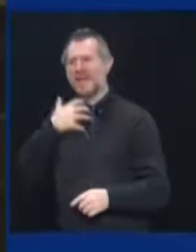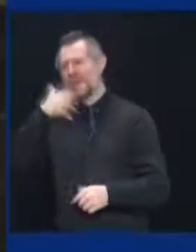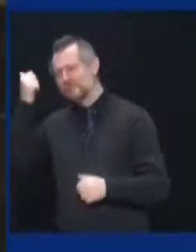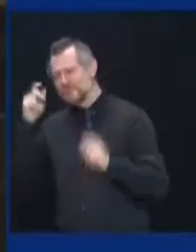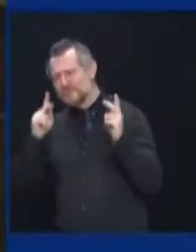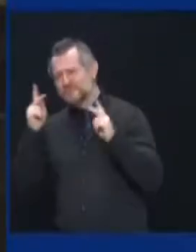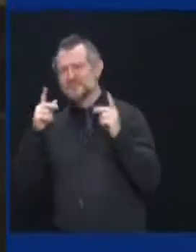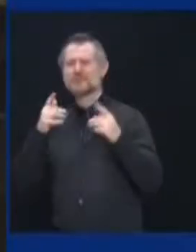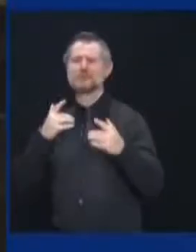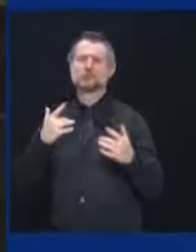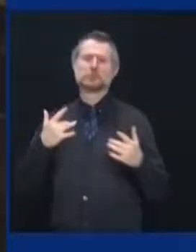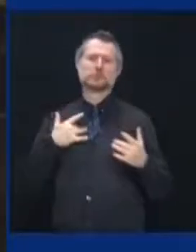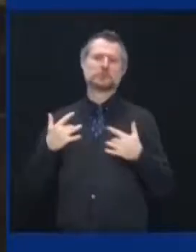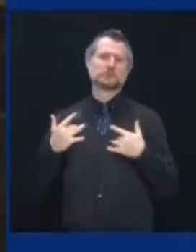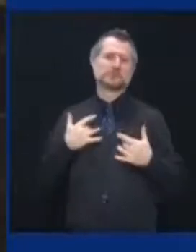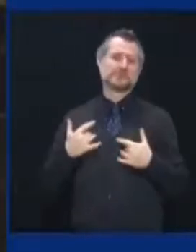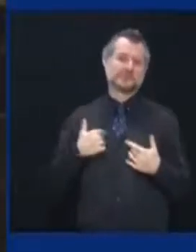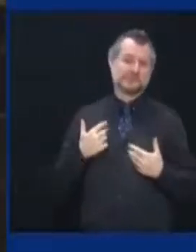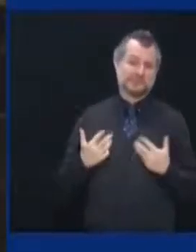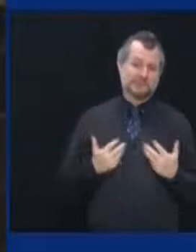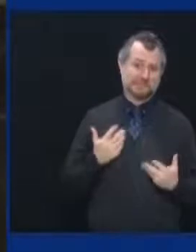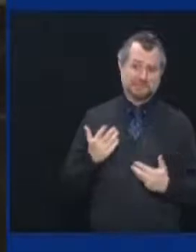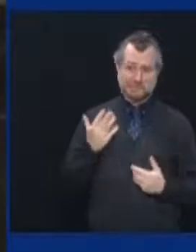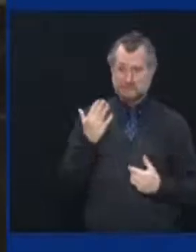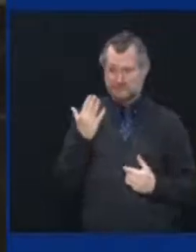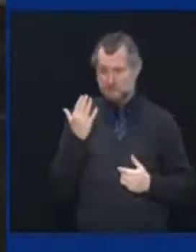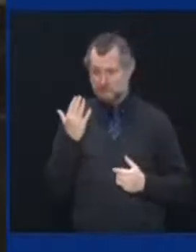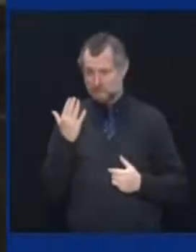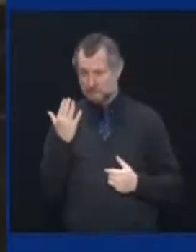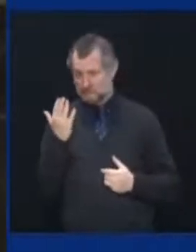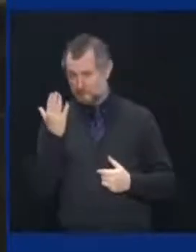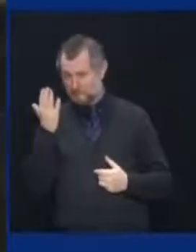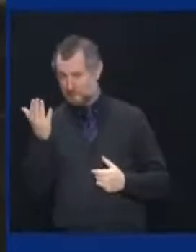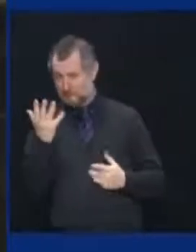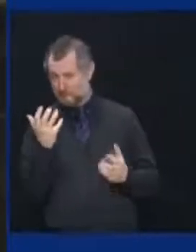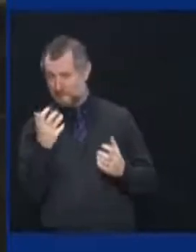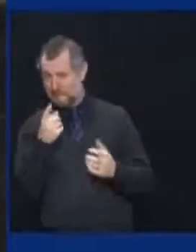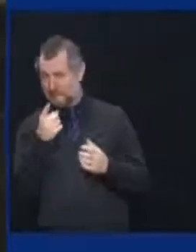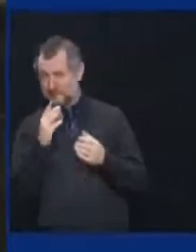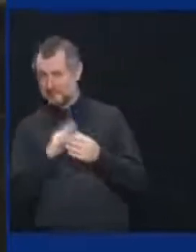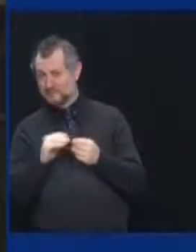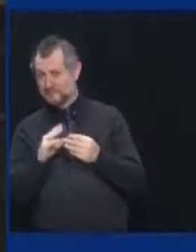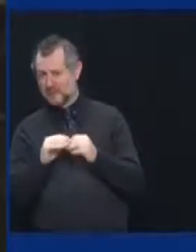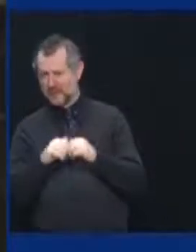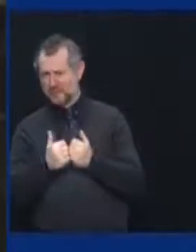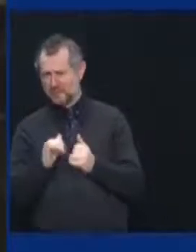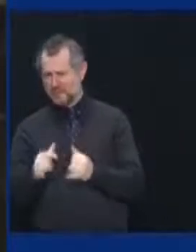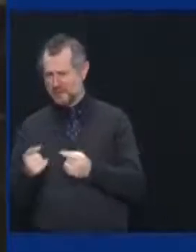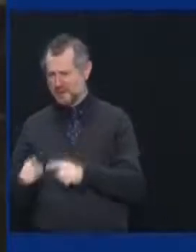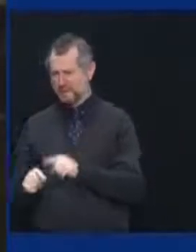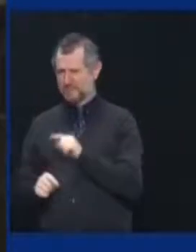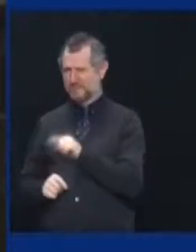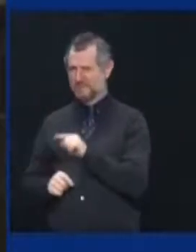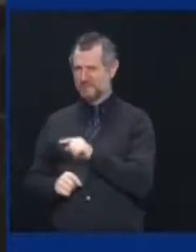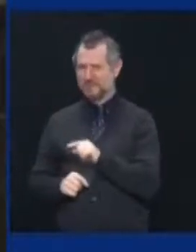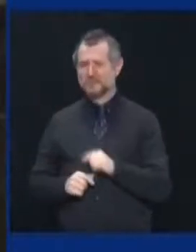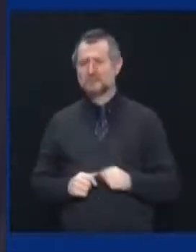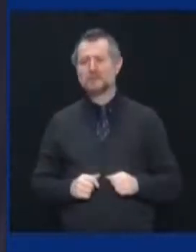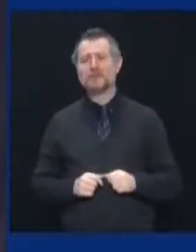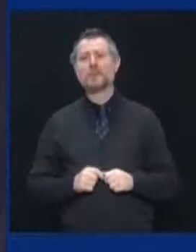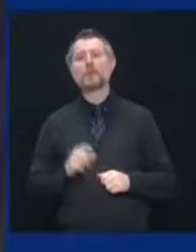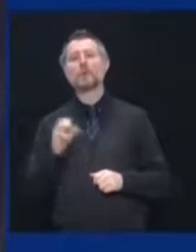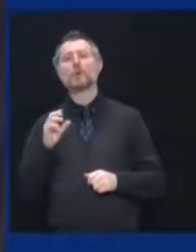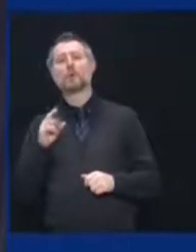very worried, and they want to hear from you on how this could happen. Yeah, well, first, Stacy, it's